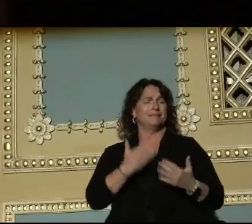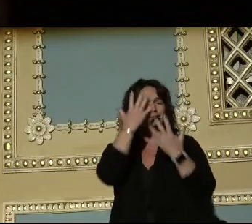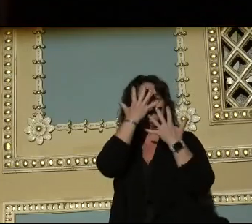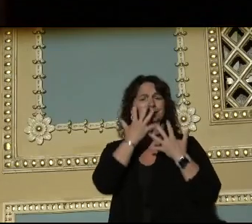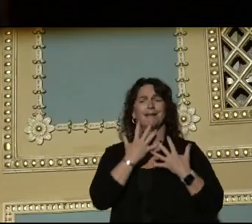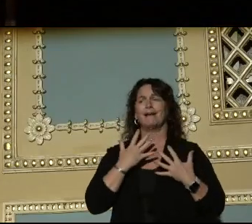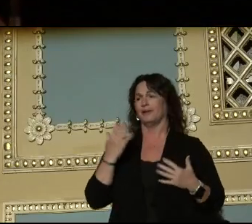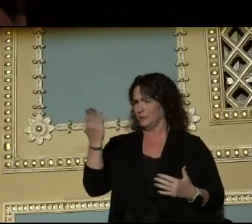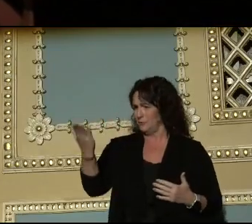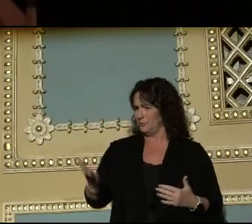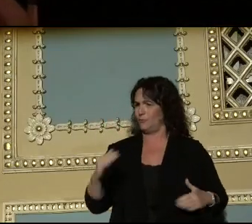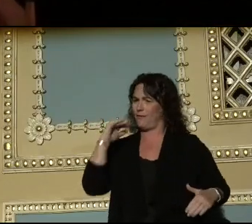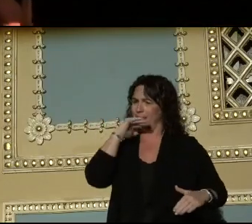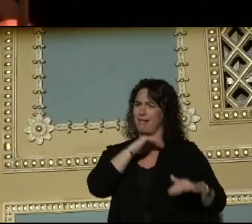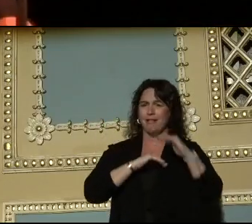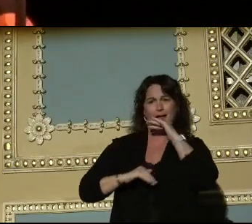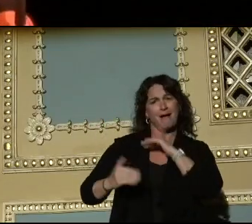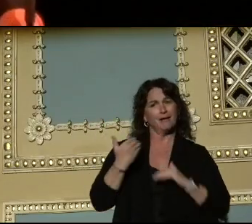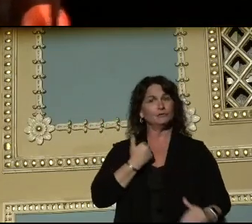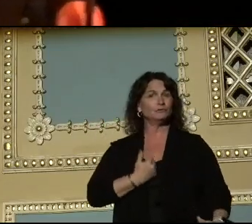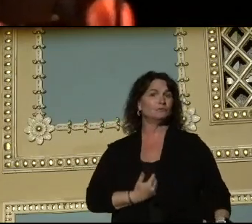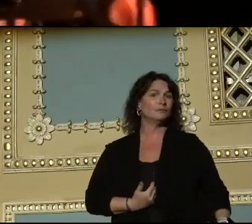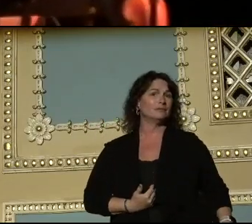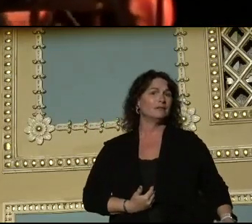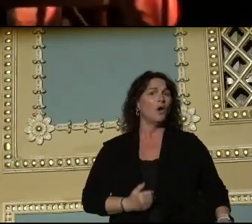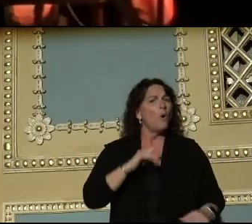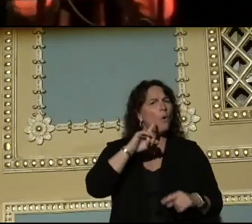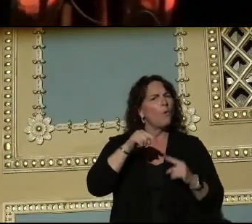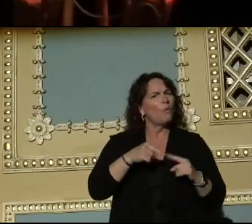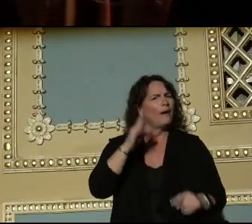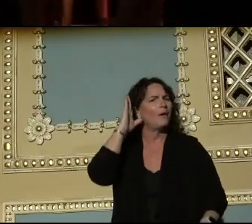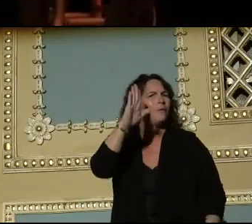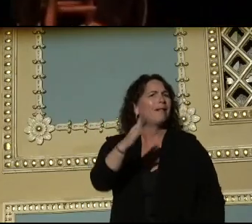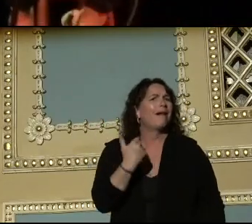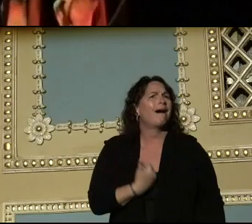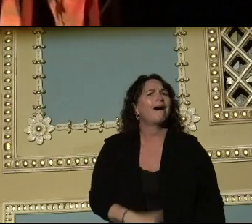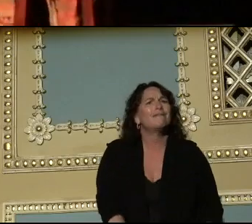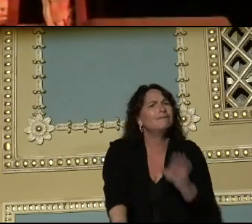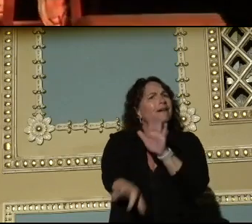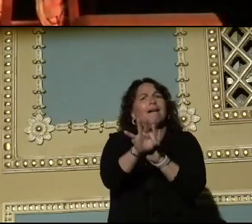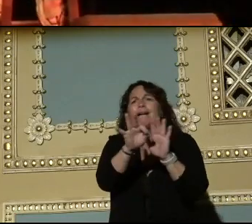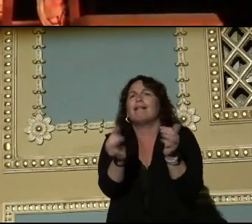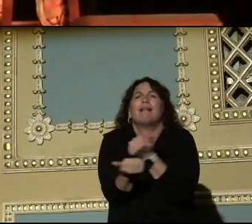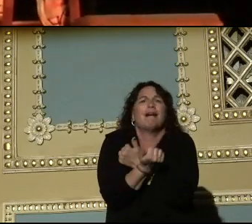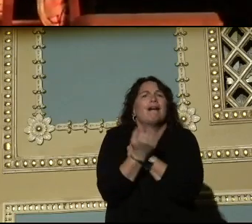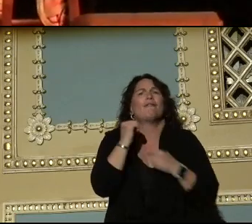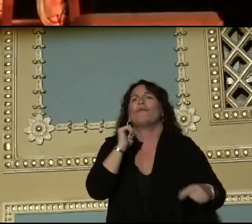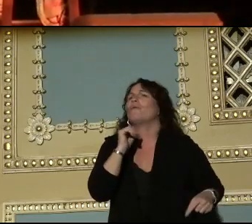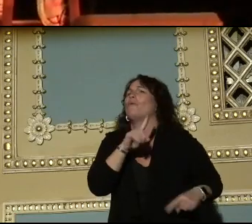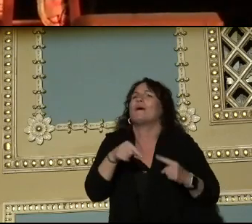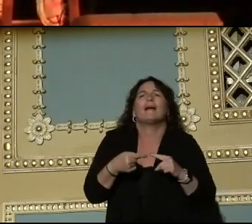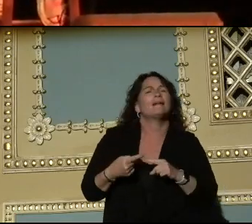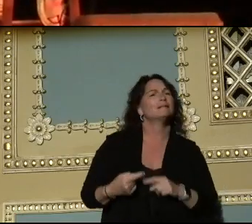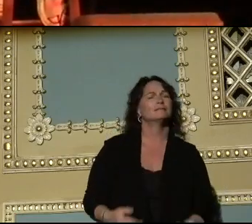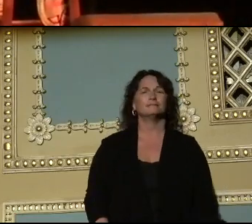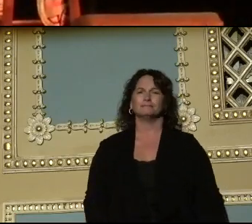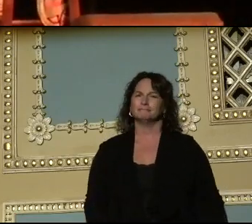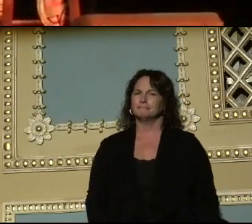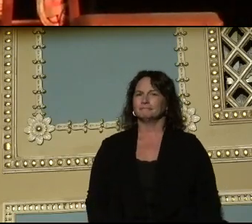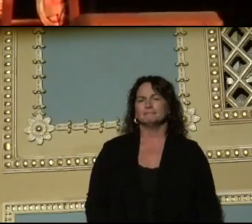to. When will I be loved?